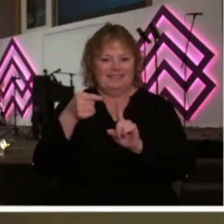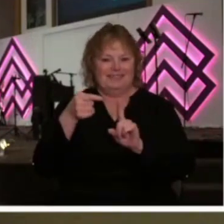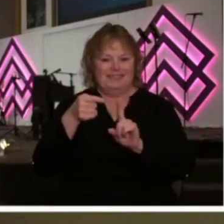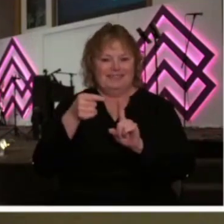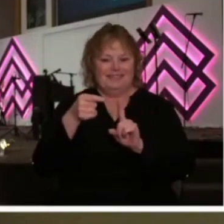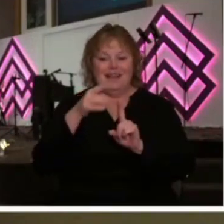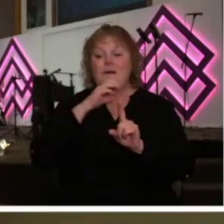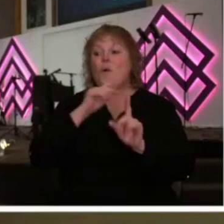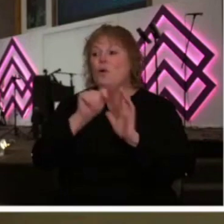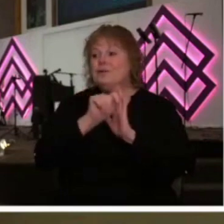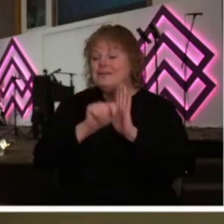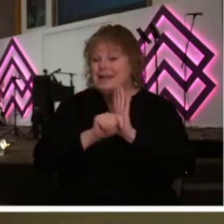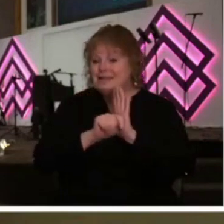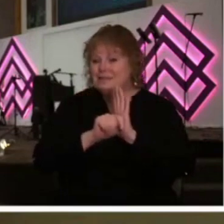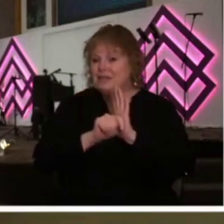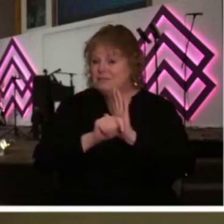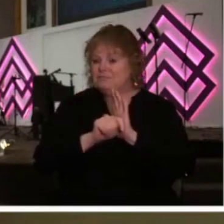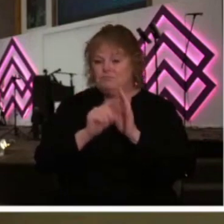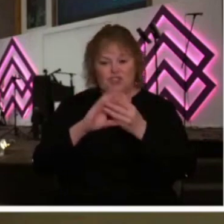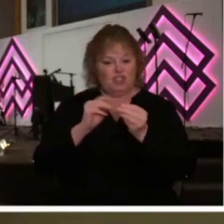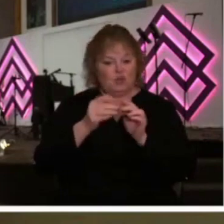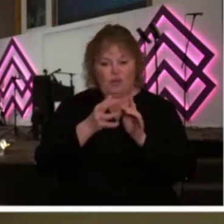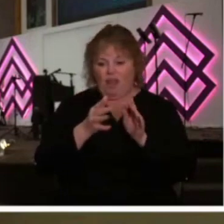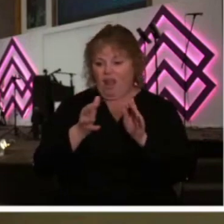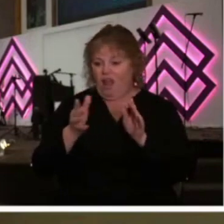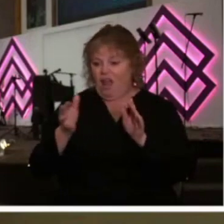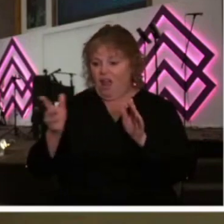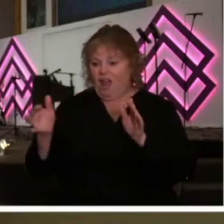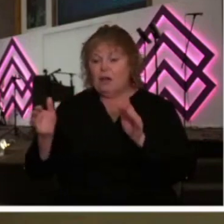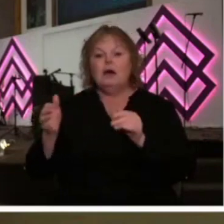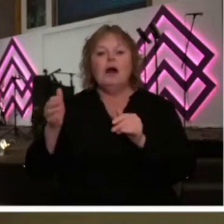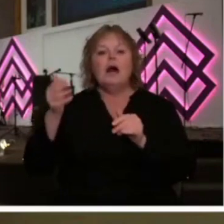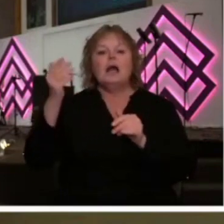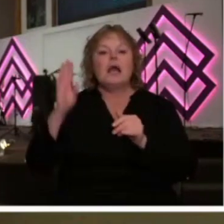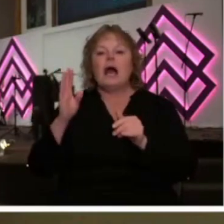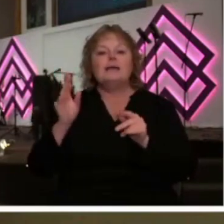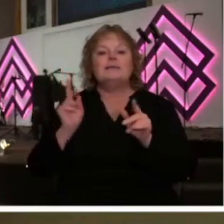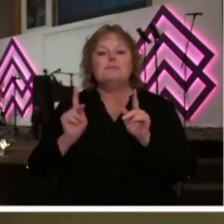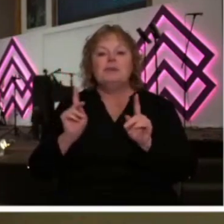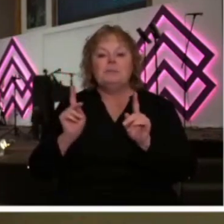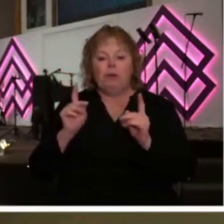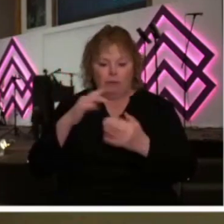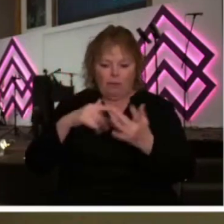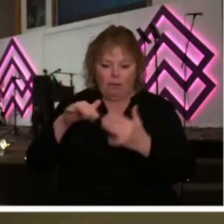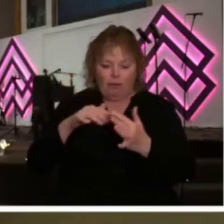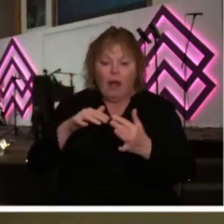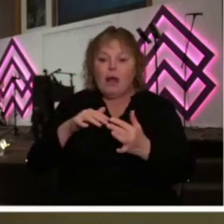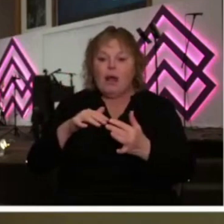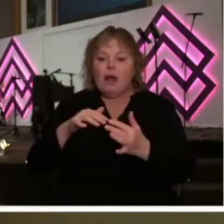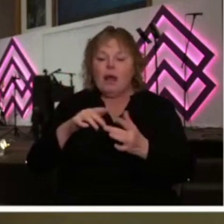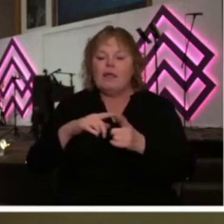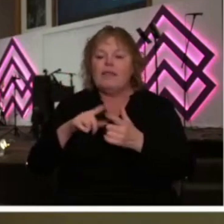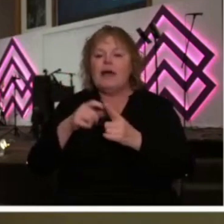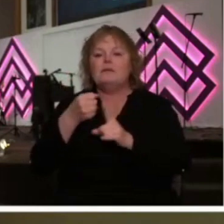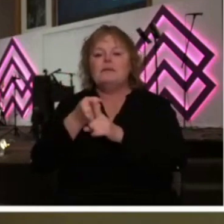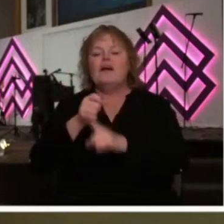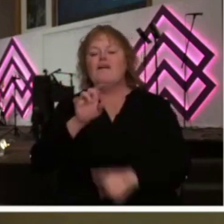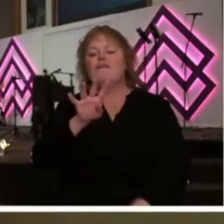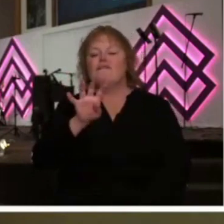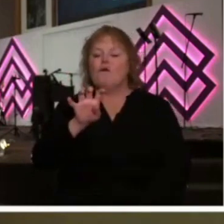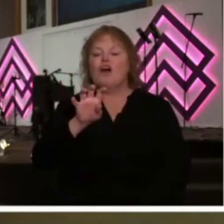in what the Old Testament tells us about, and the people of God leading through all of that. Then there are 400 years of